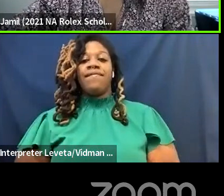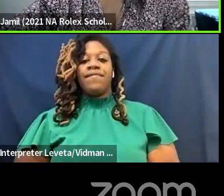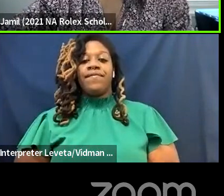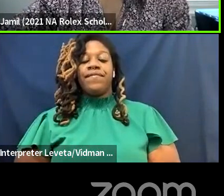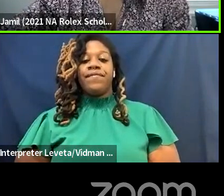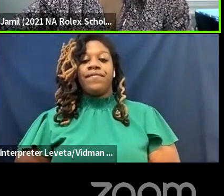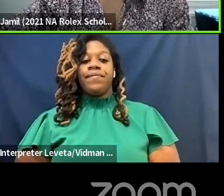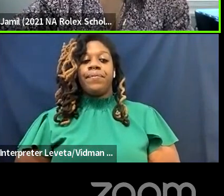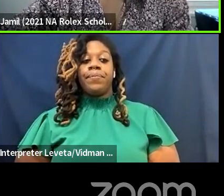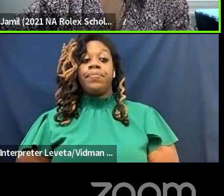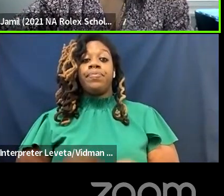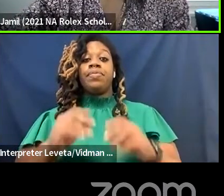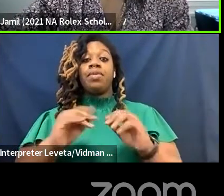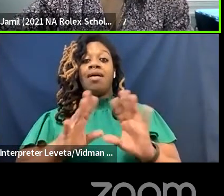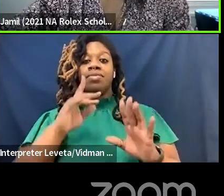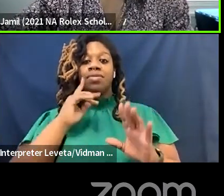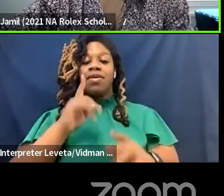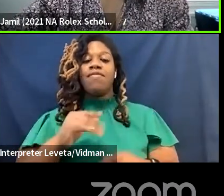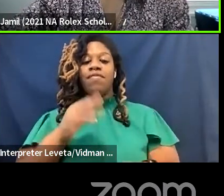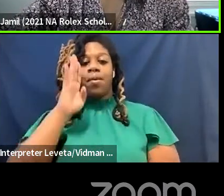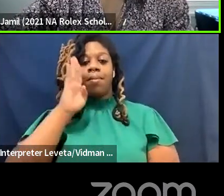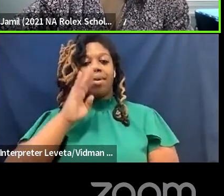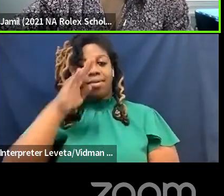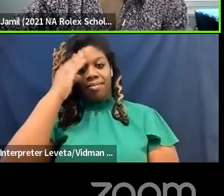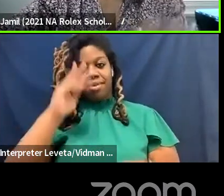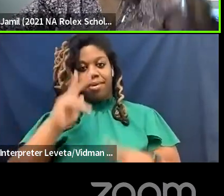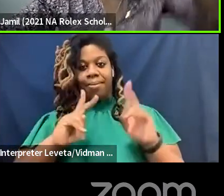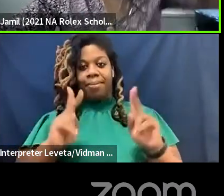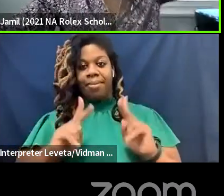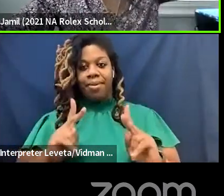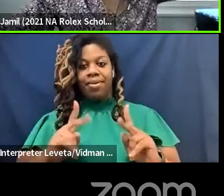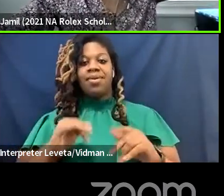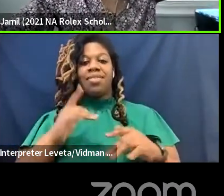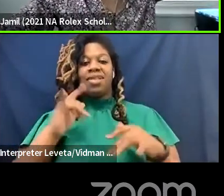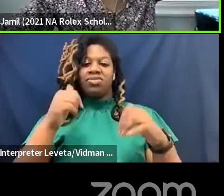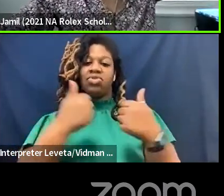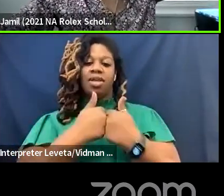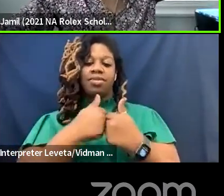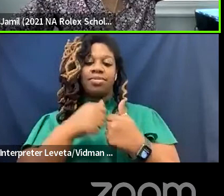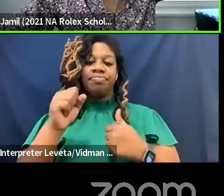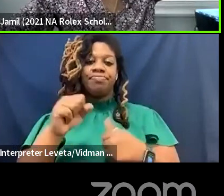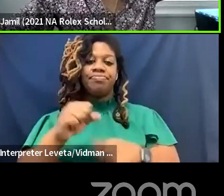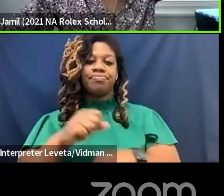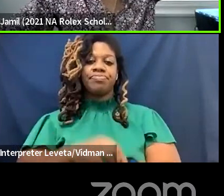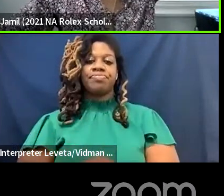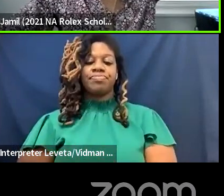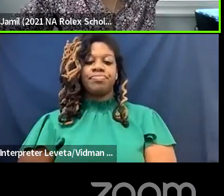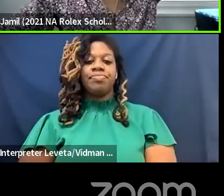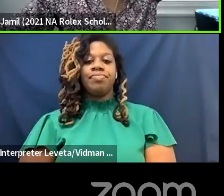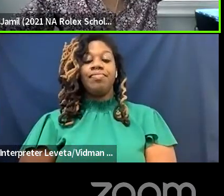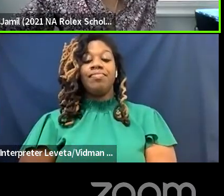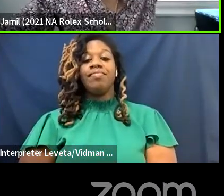Obviously, for brown and Black people, that's going to be a challenge. Even